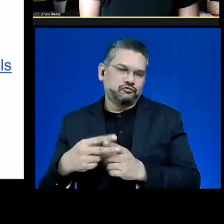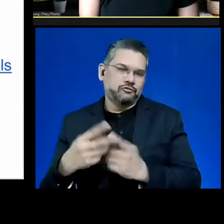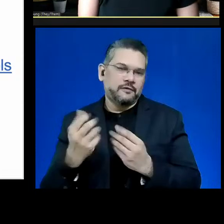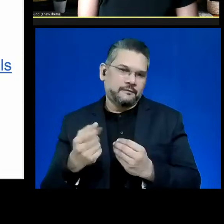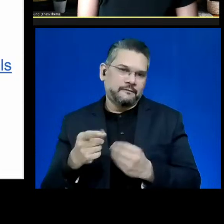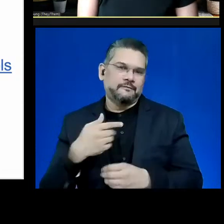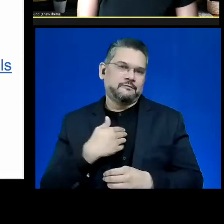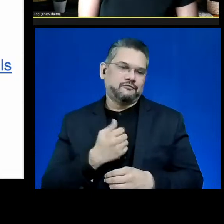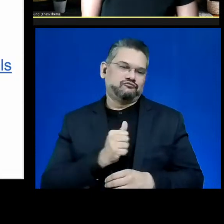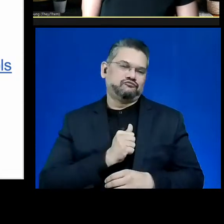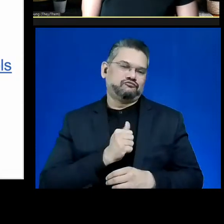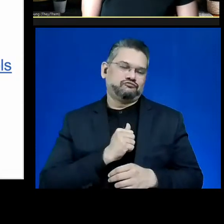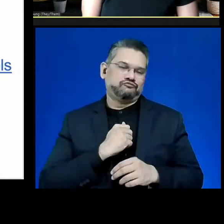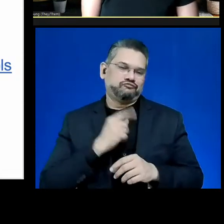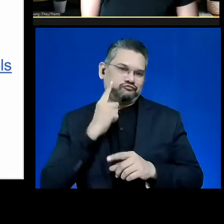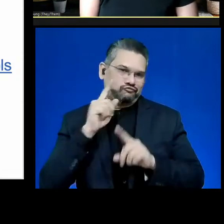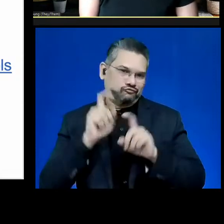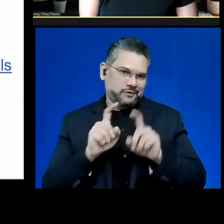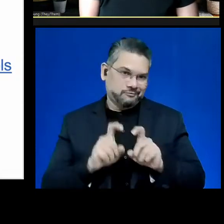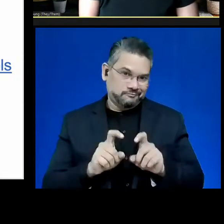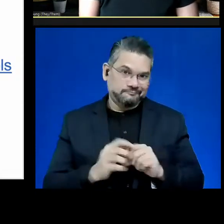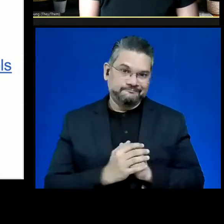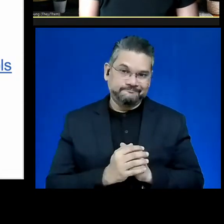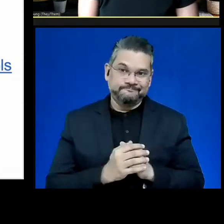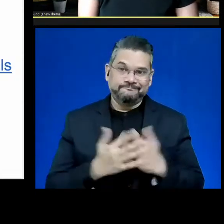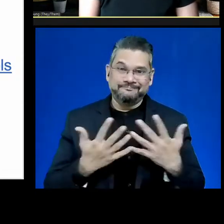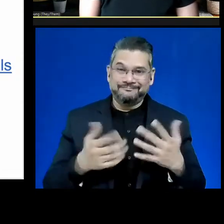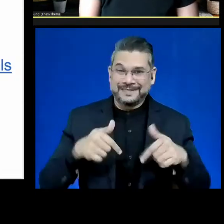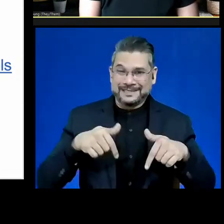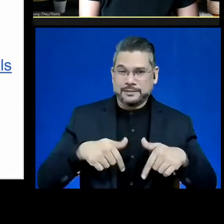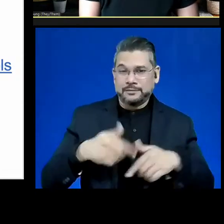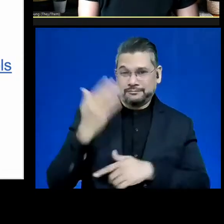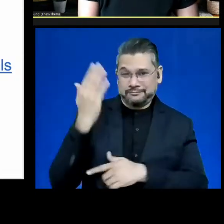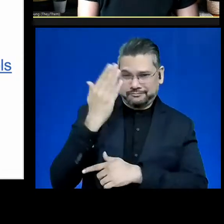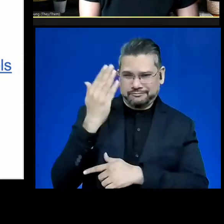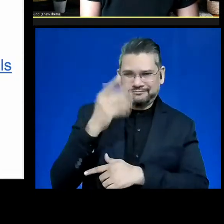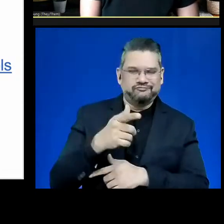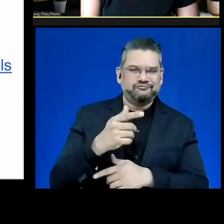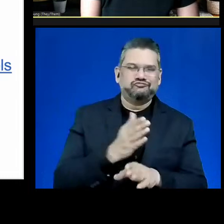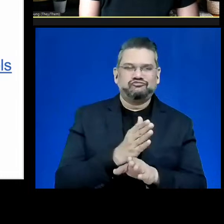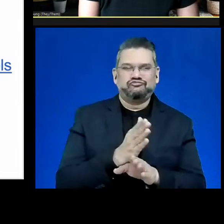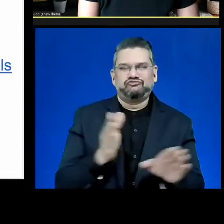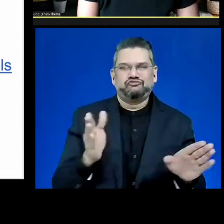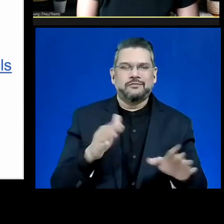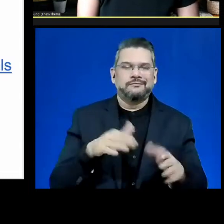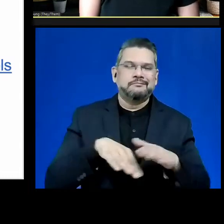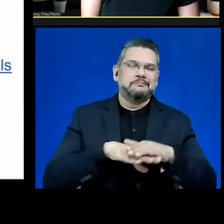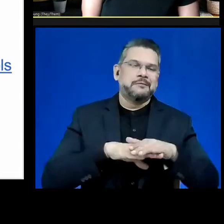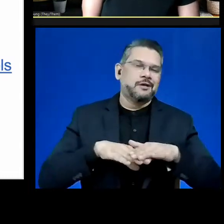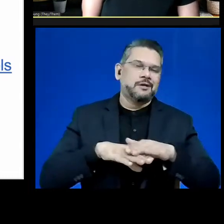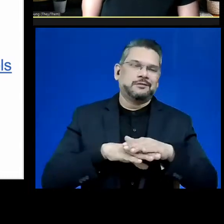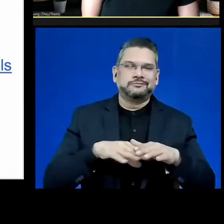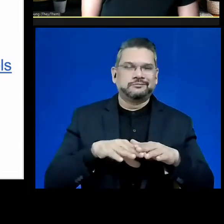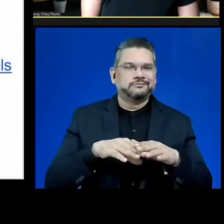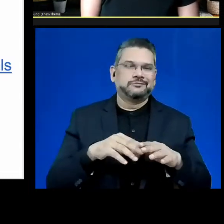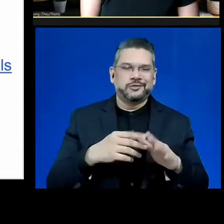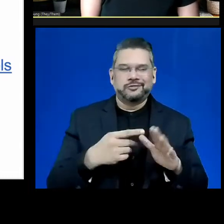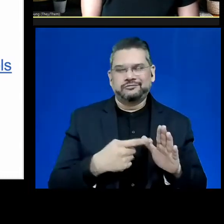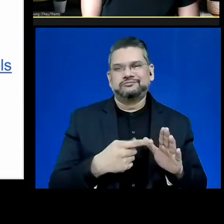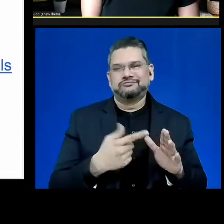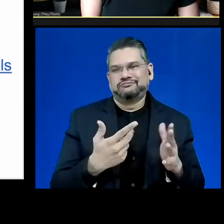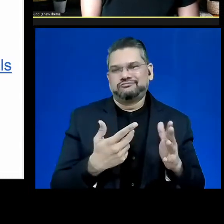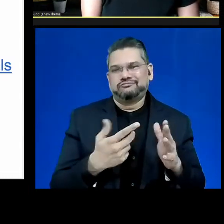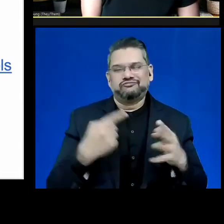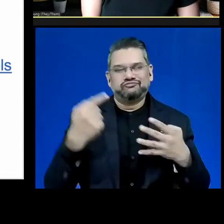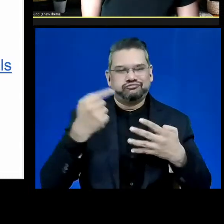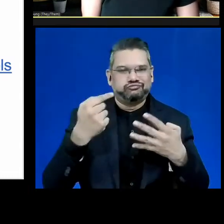for the purposes of this presentation, this has really been a general overview for how to manually test and why it's important. Of course, if you're